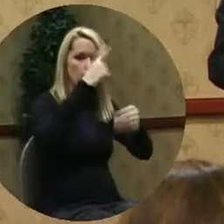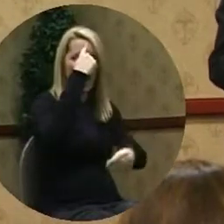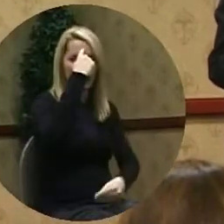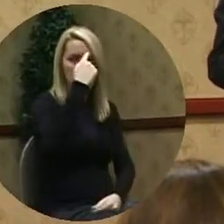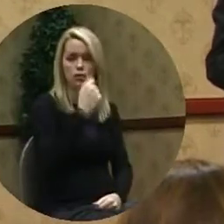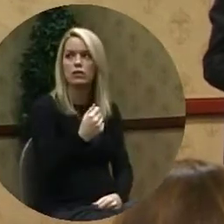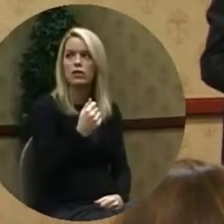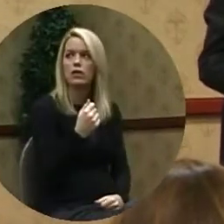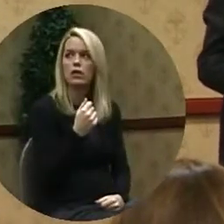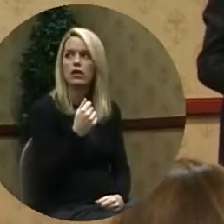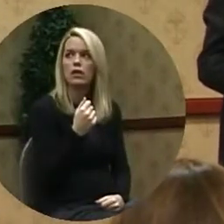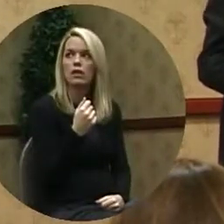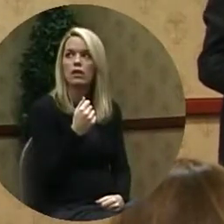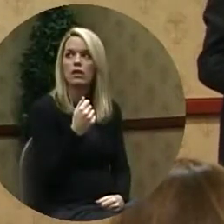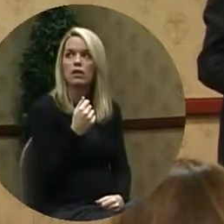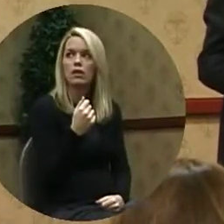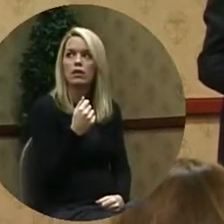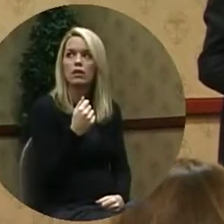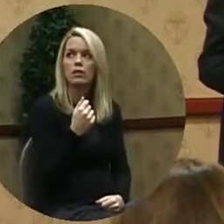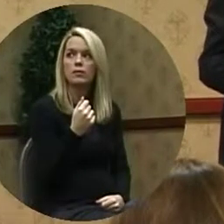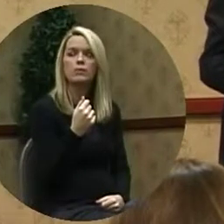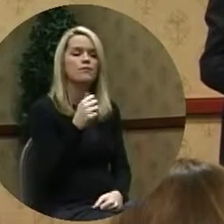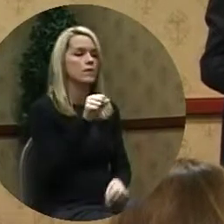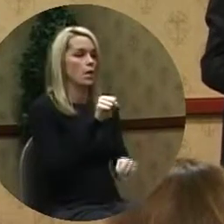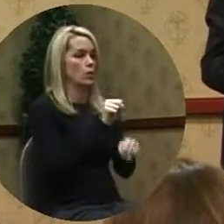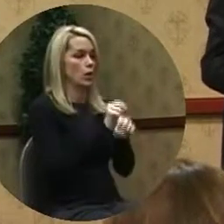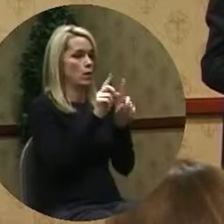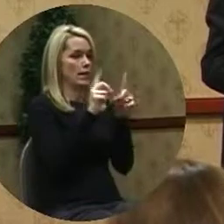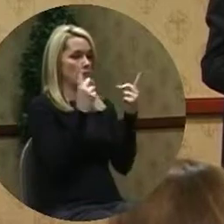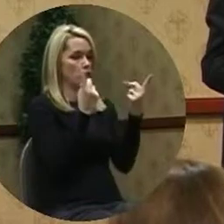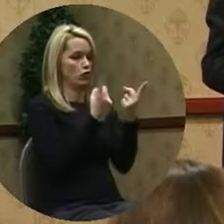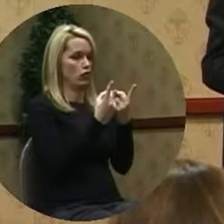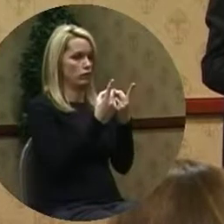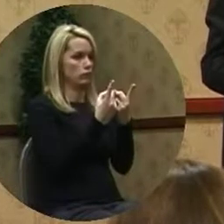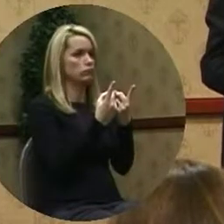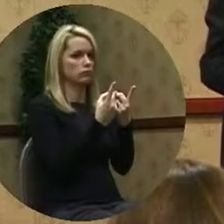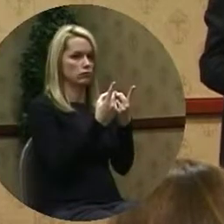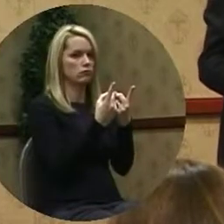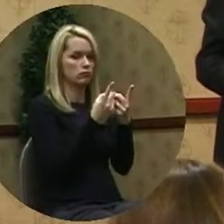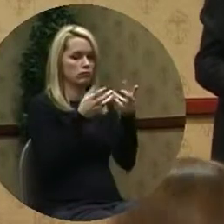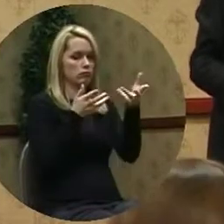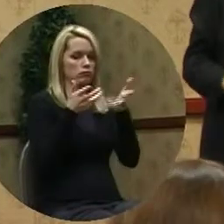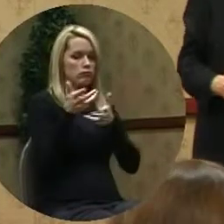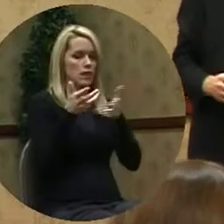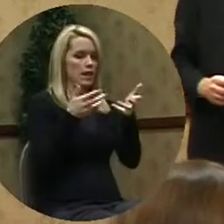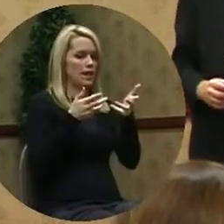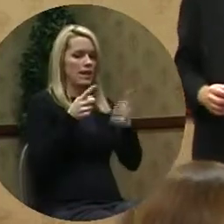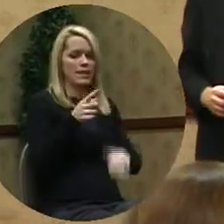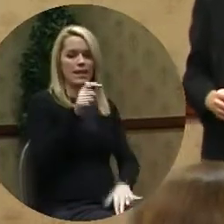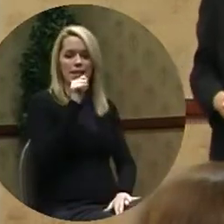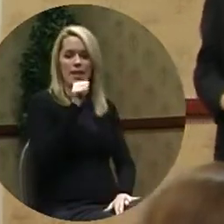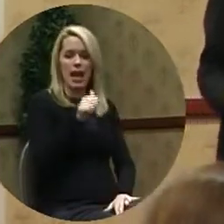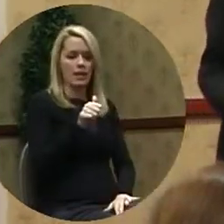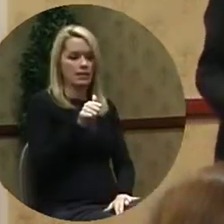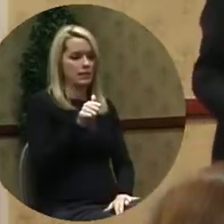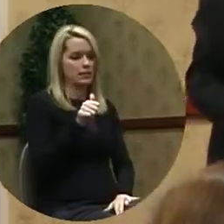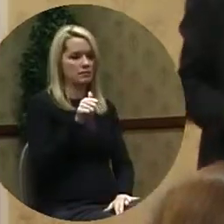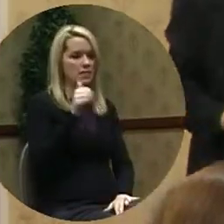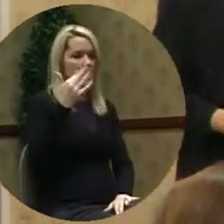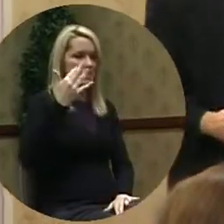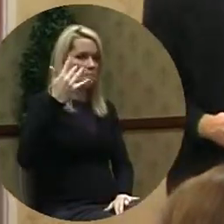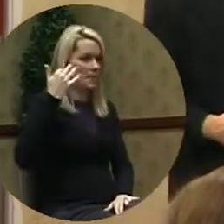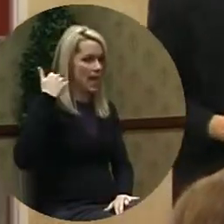this. When I had a district I was working with that I knew they did not respond historically, did